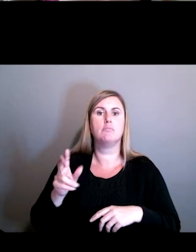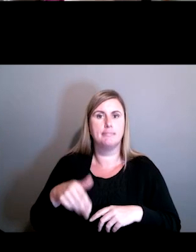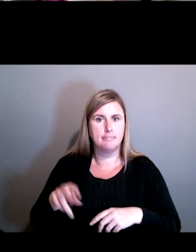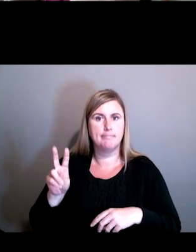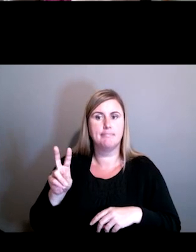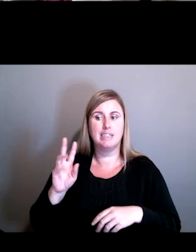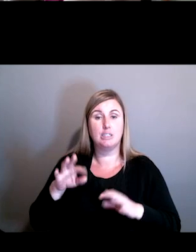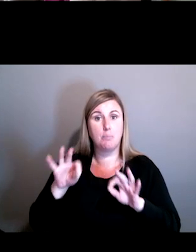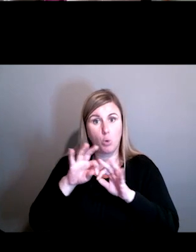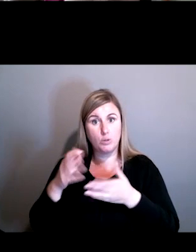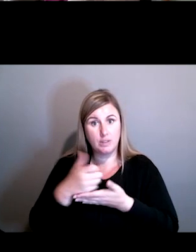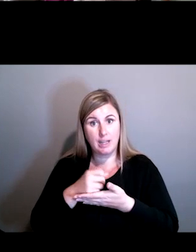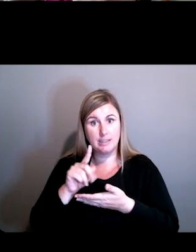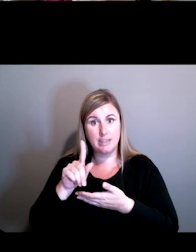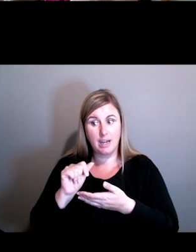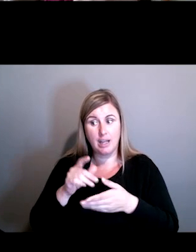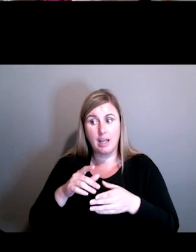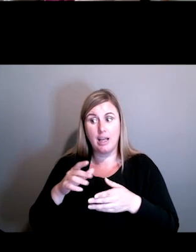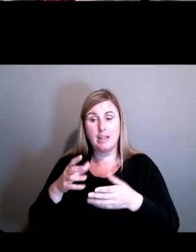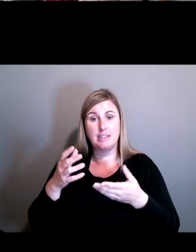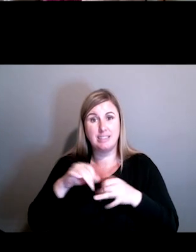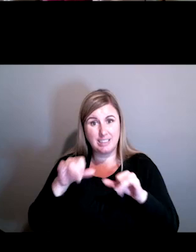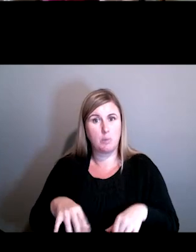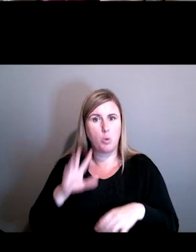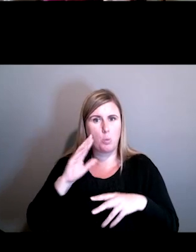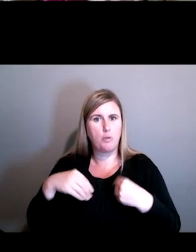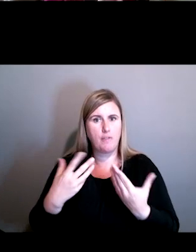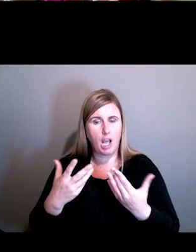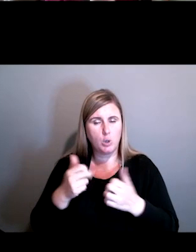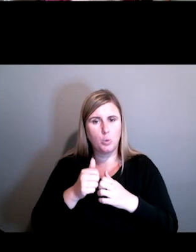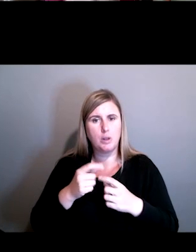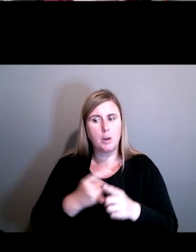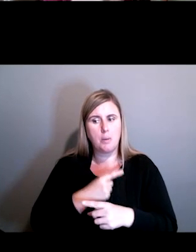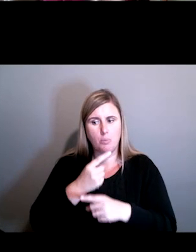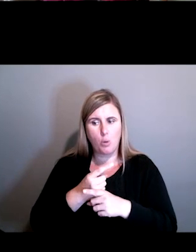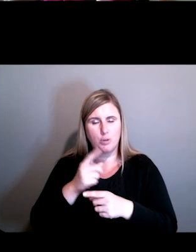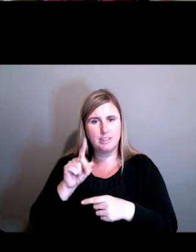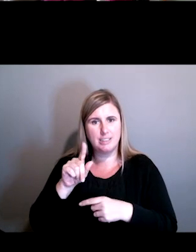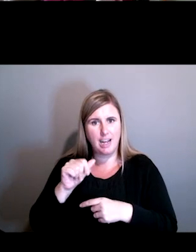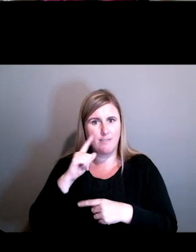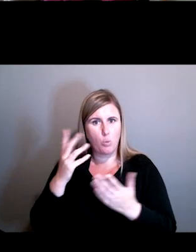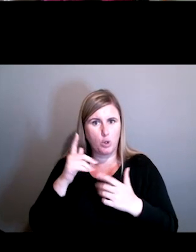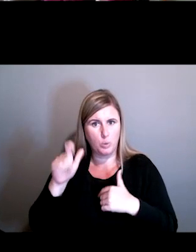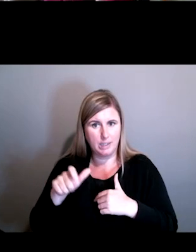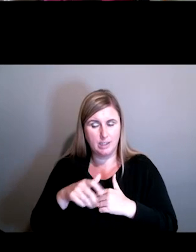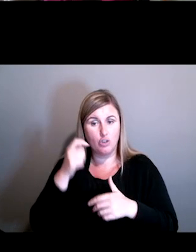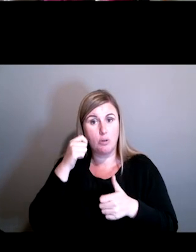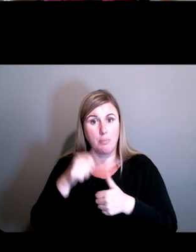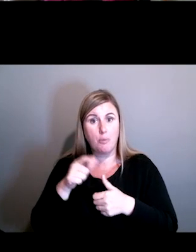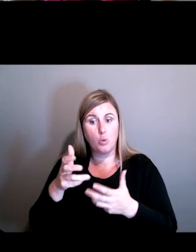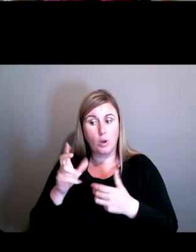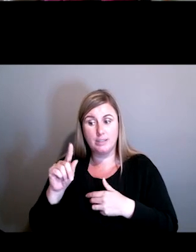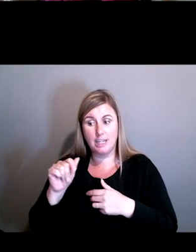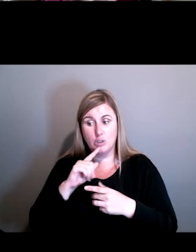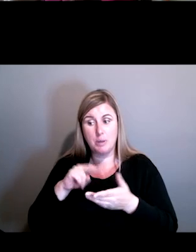data collection systems that will provide you with an appropriate data for what you need. Remember, you want data to be meaningful and work